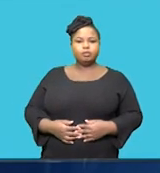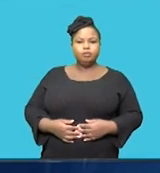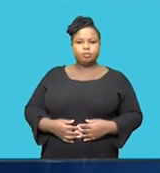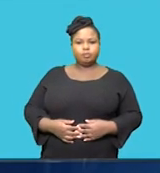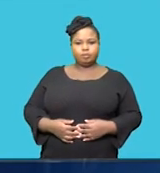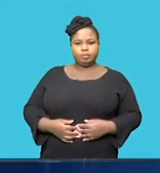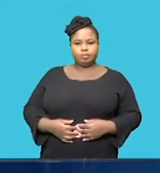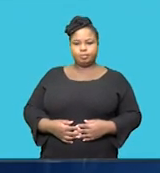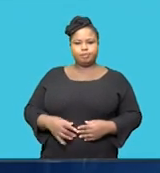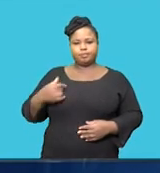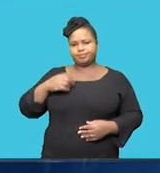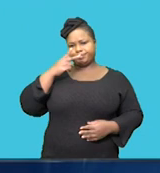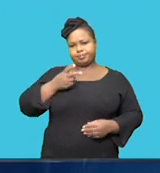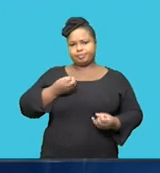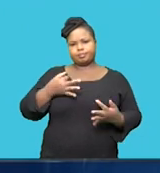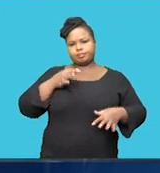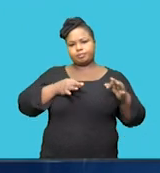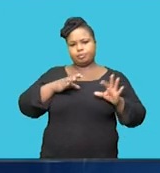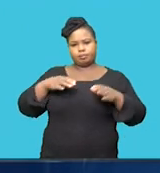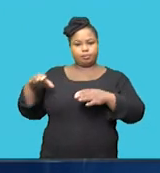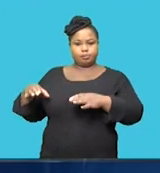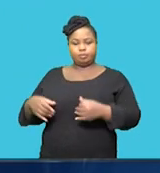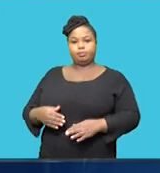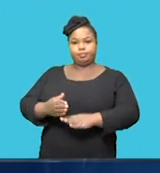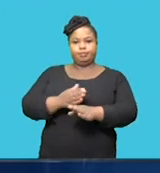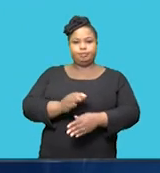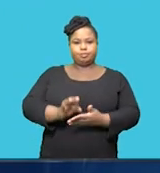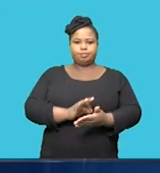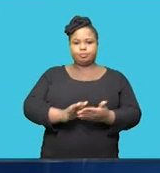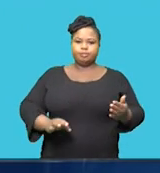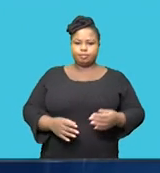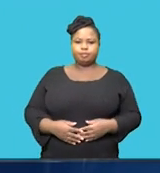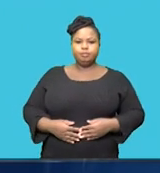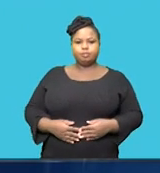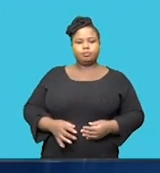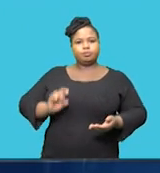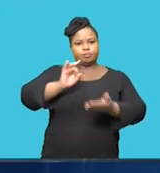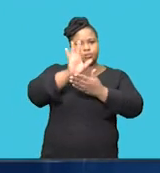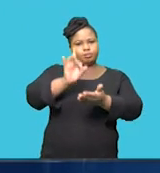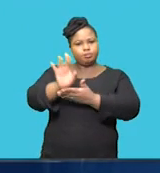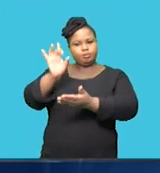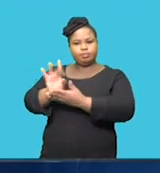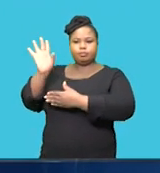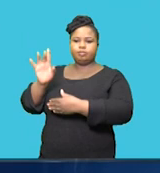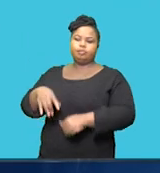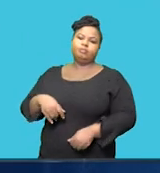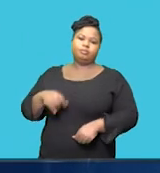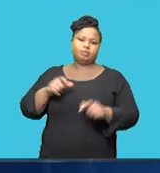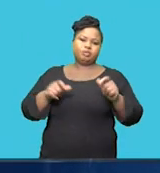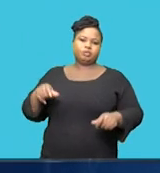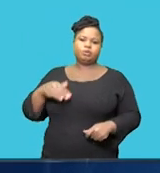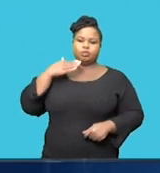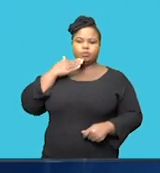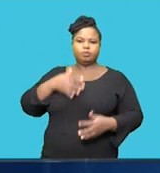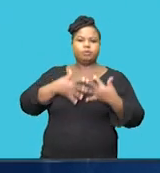noticed, not just COPE, many parties in this time leading to elections, they're firing and expelling those parties that are